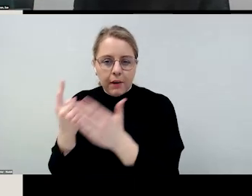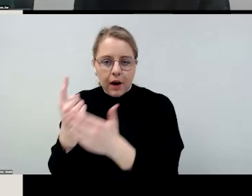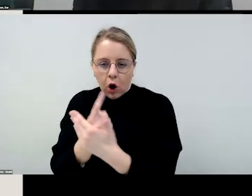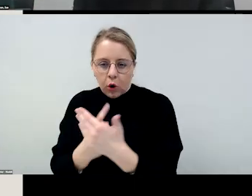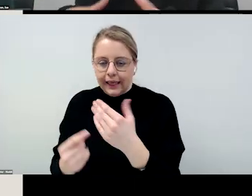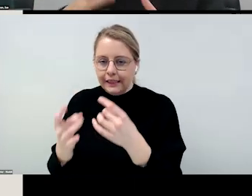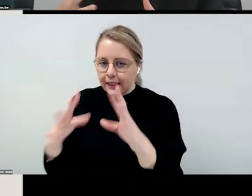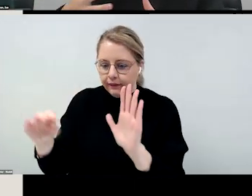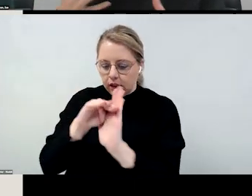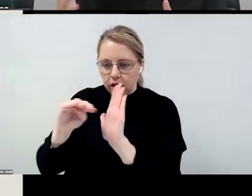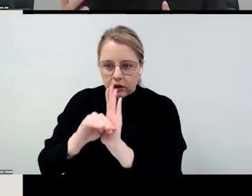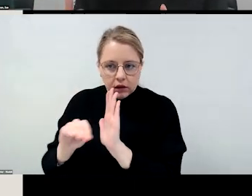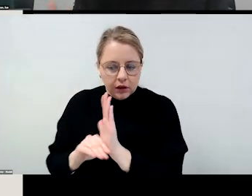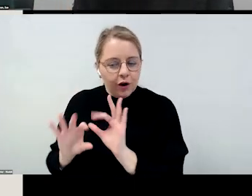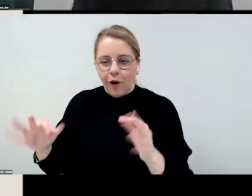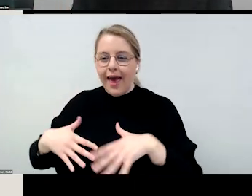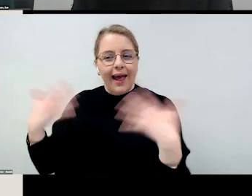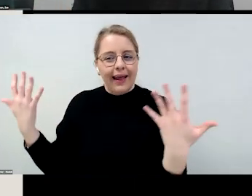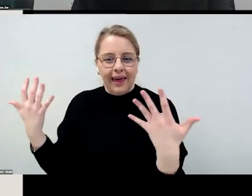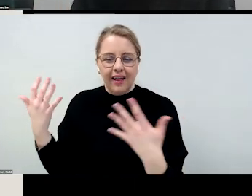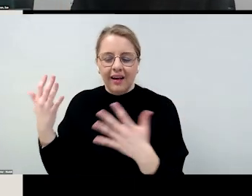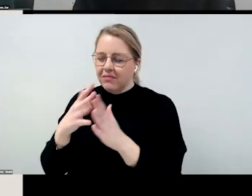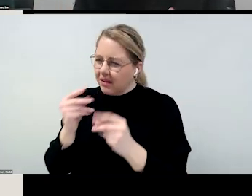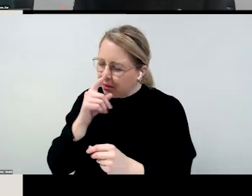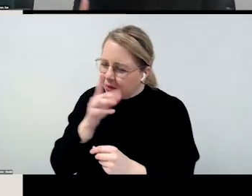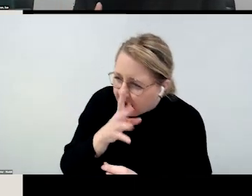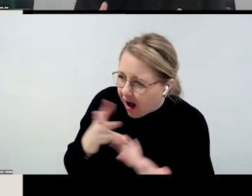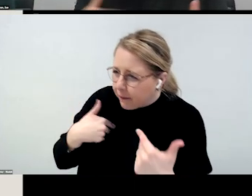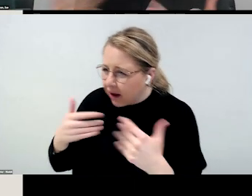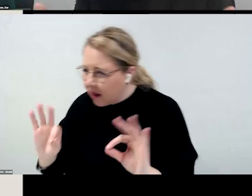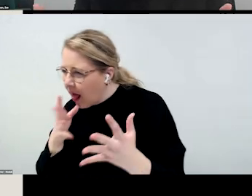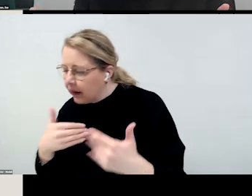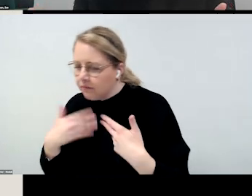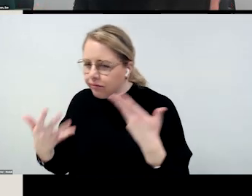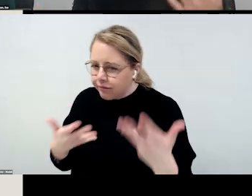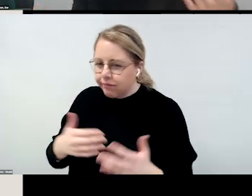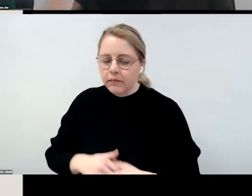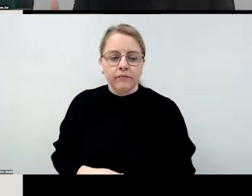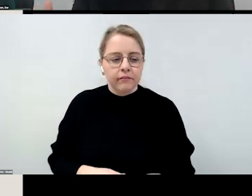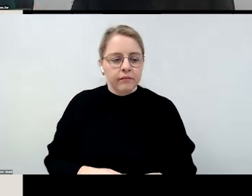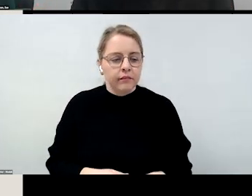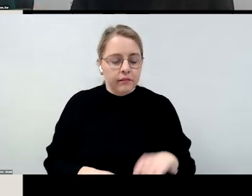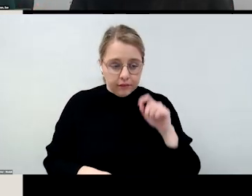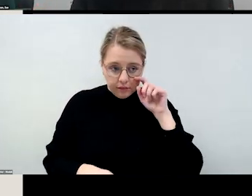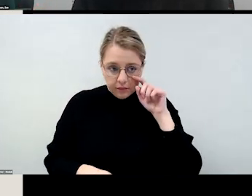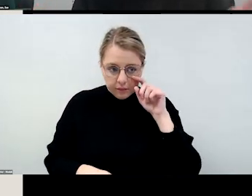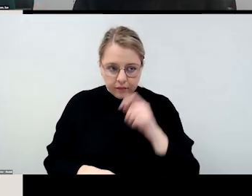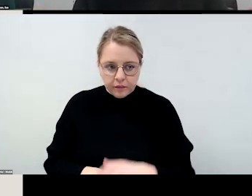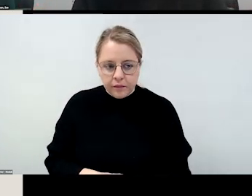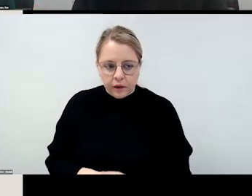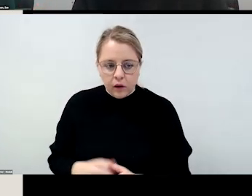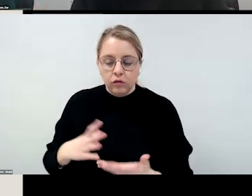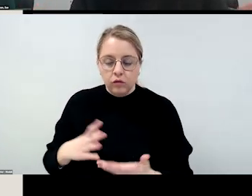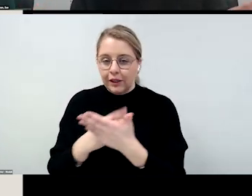certain conditions, and this can be a source of confusion. We also need to increase resourcing in the disability sector to